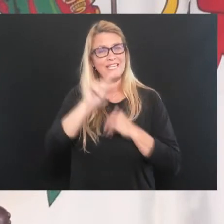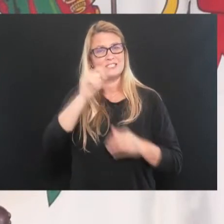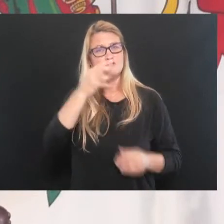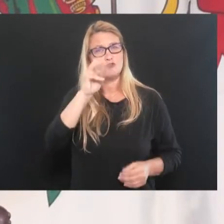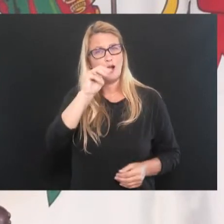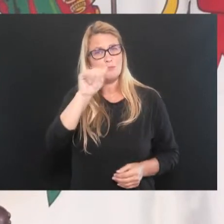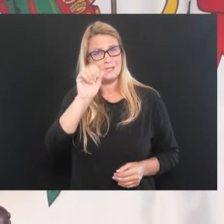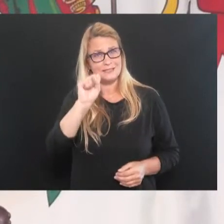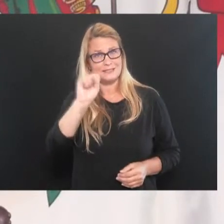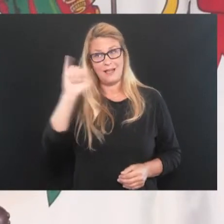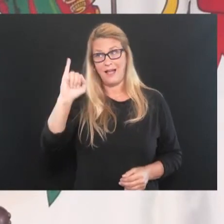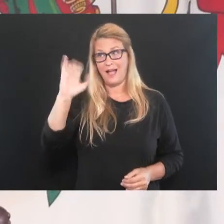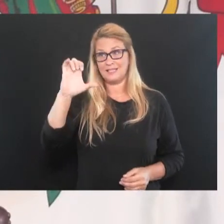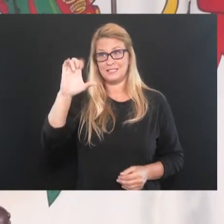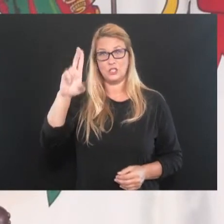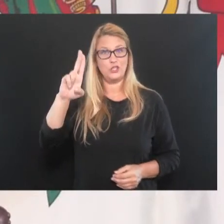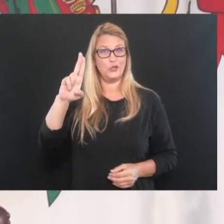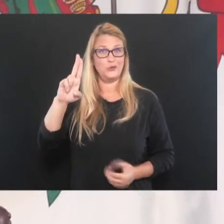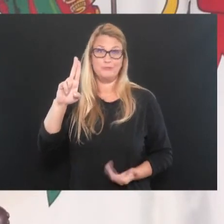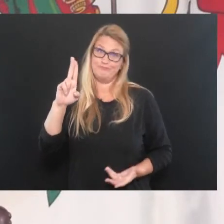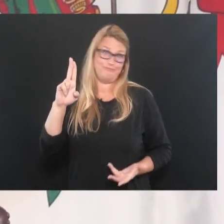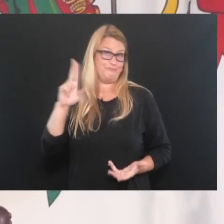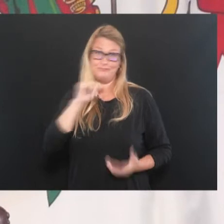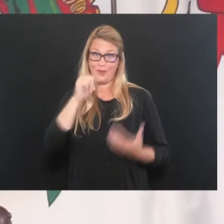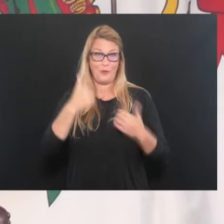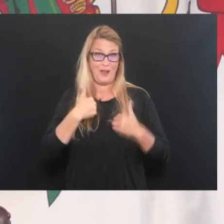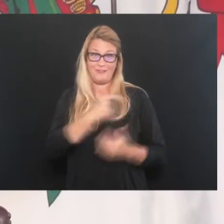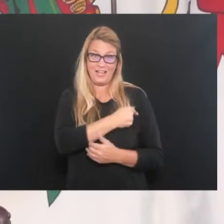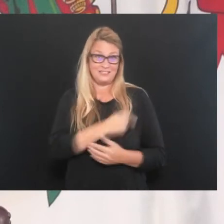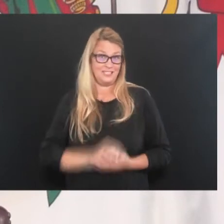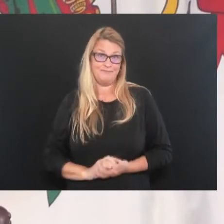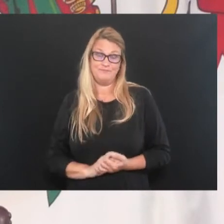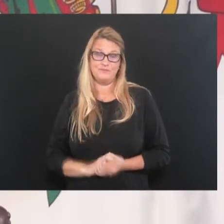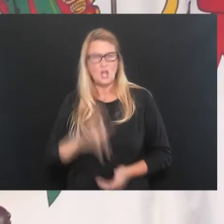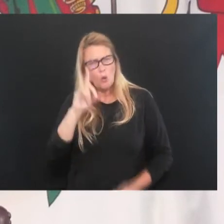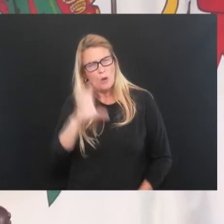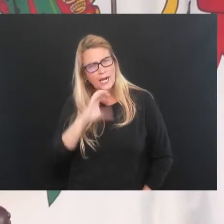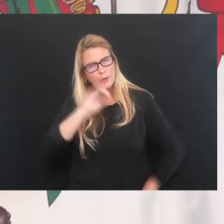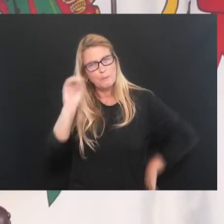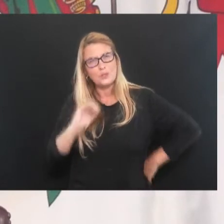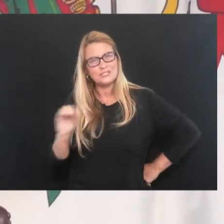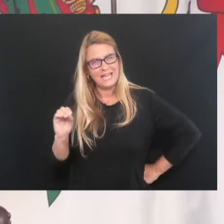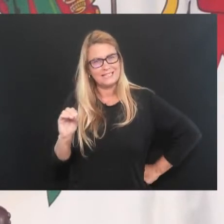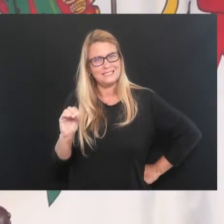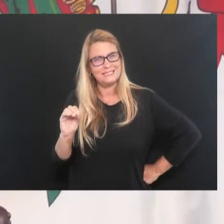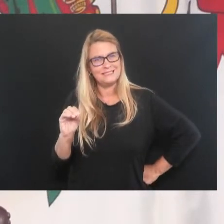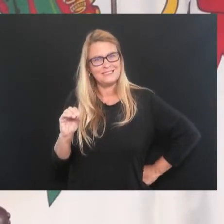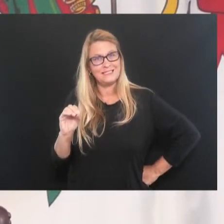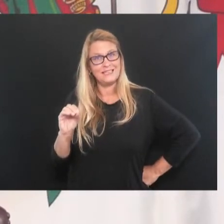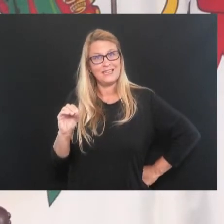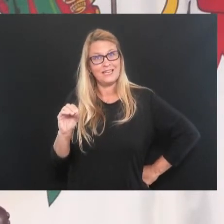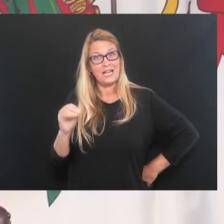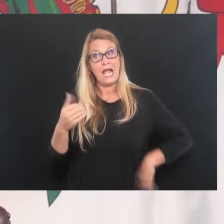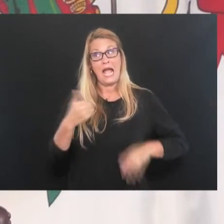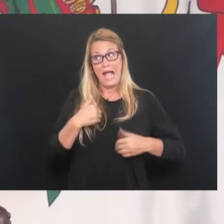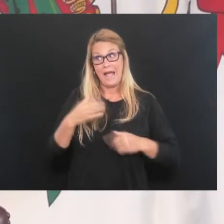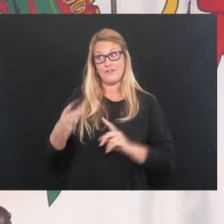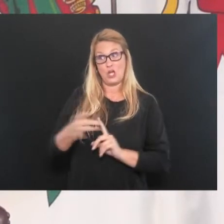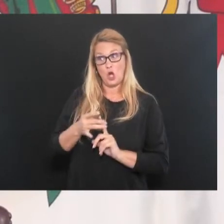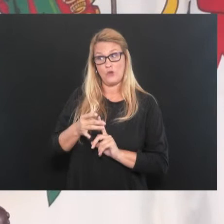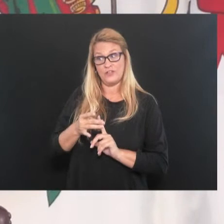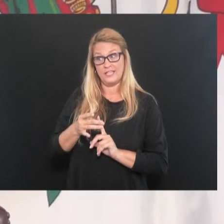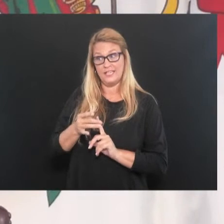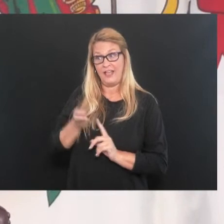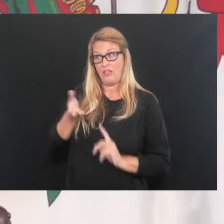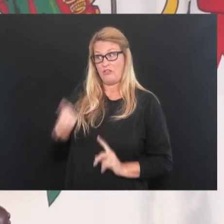the ICU units are unvaccinated. 100% of them that have COVID that are in the